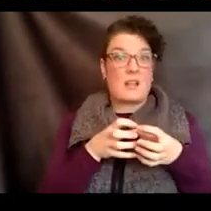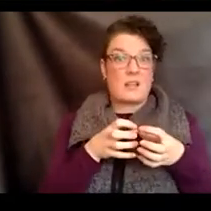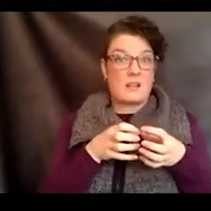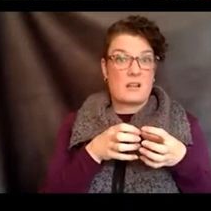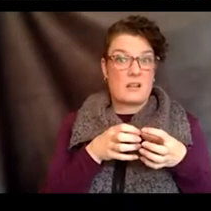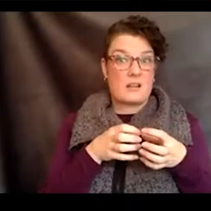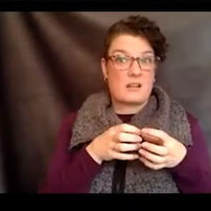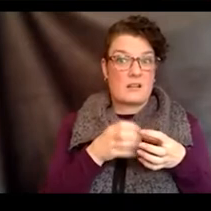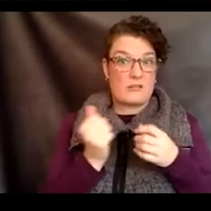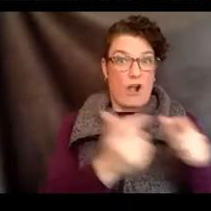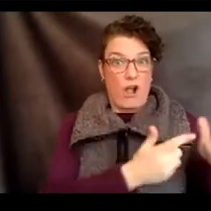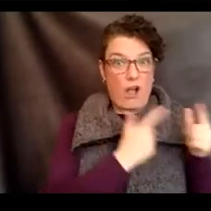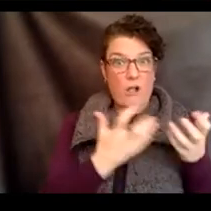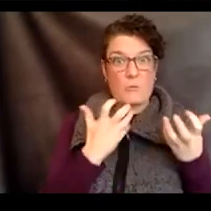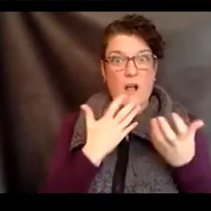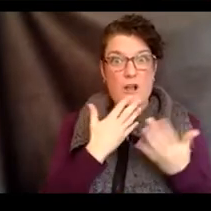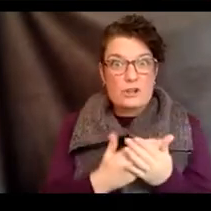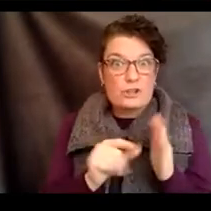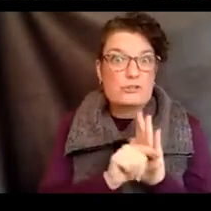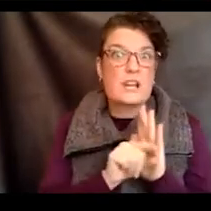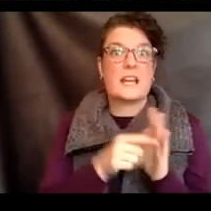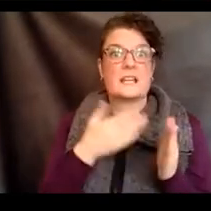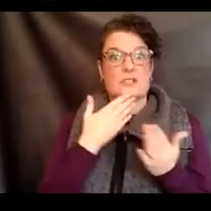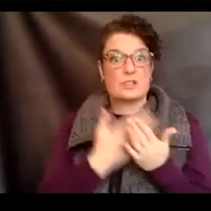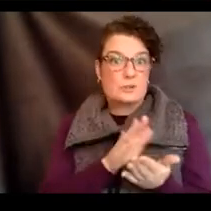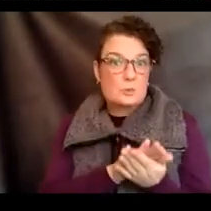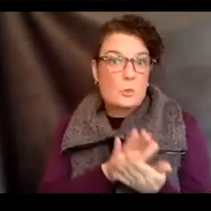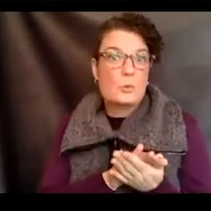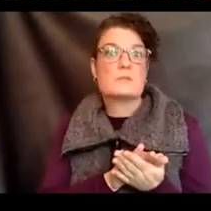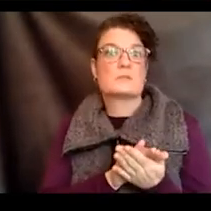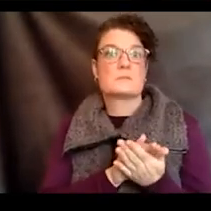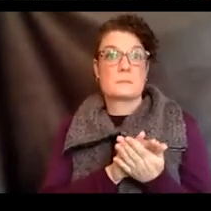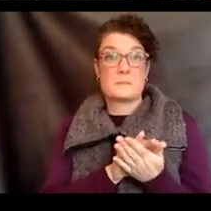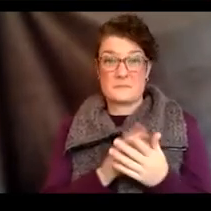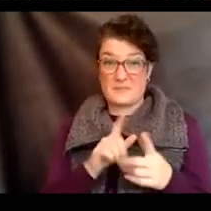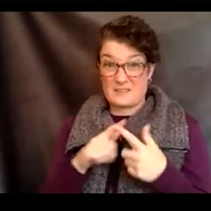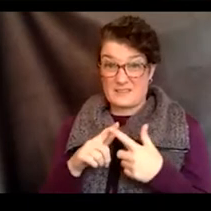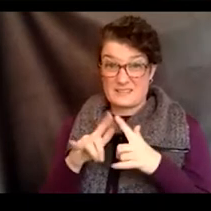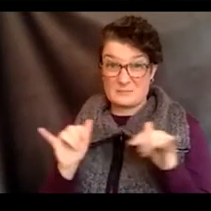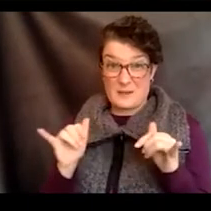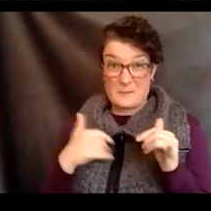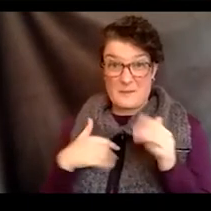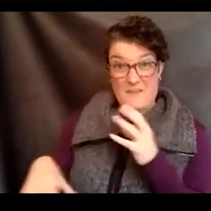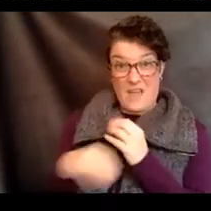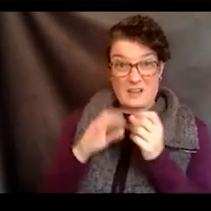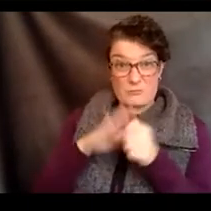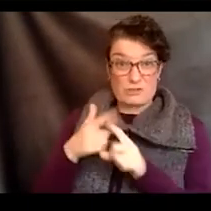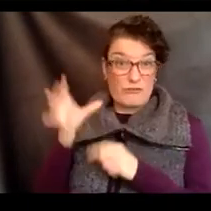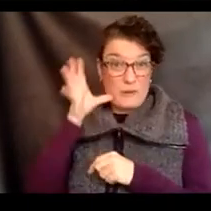you all are kind of wanting to get good grades and good schools, but then you also have the added pressure of your parents.